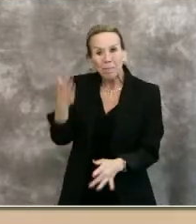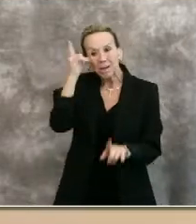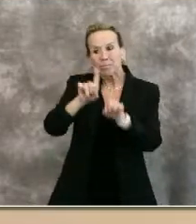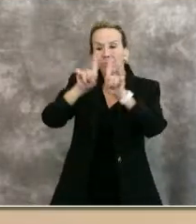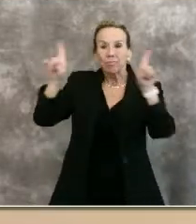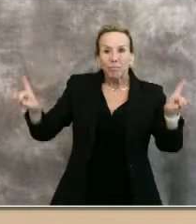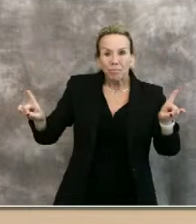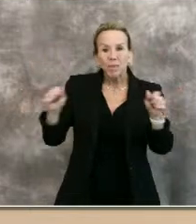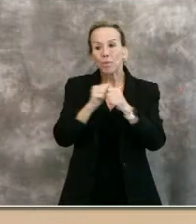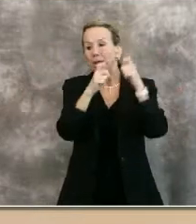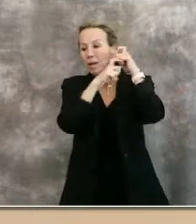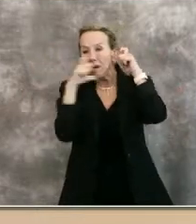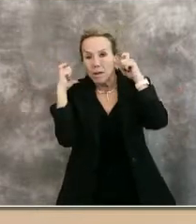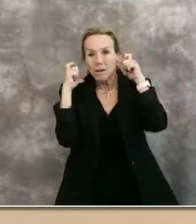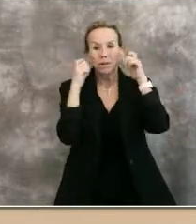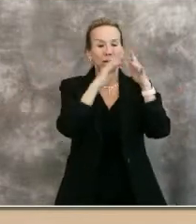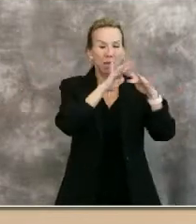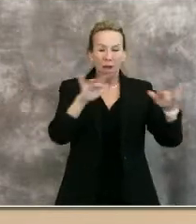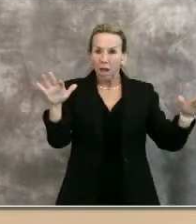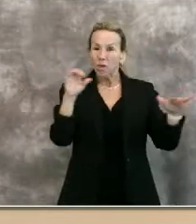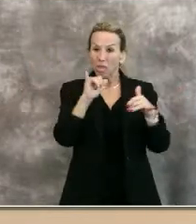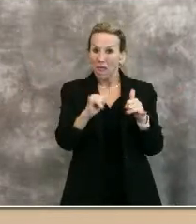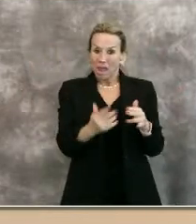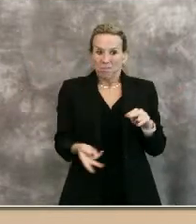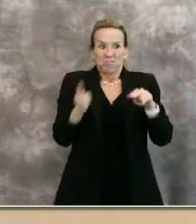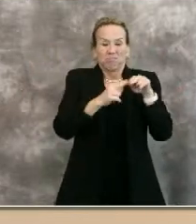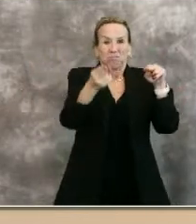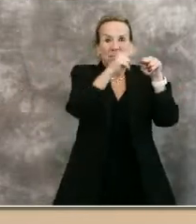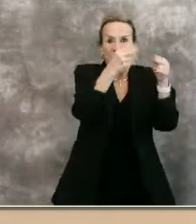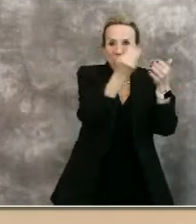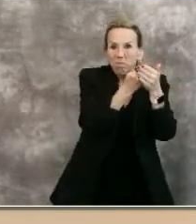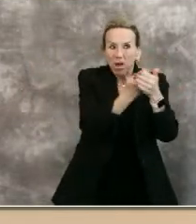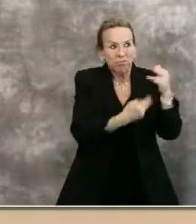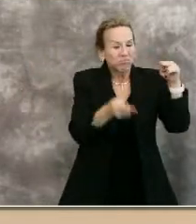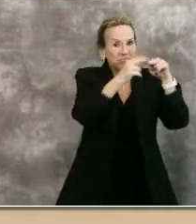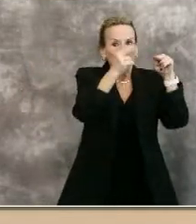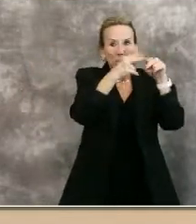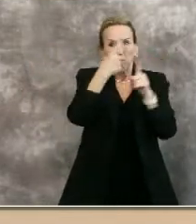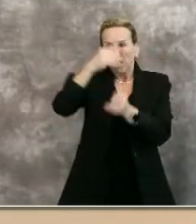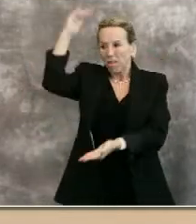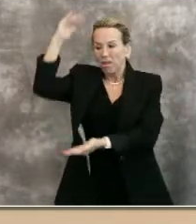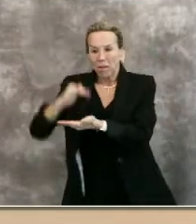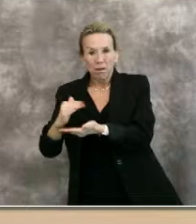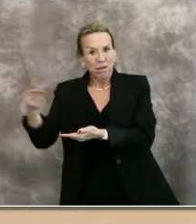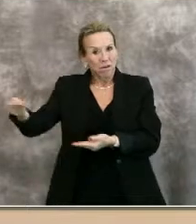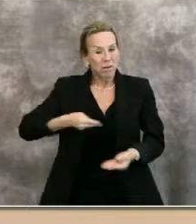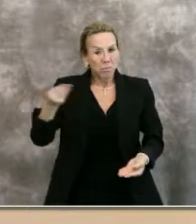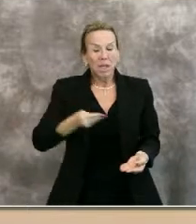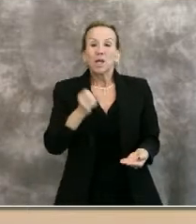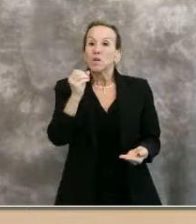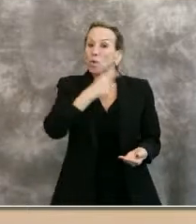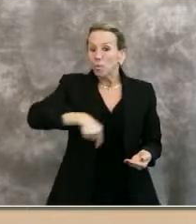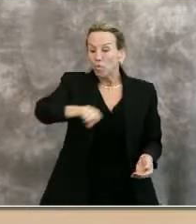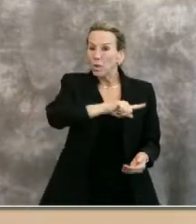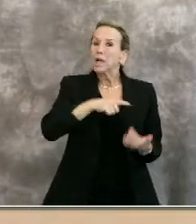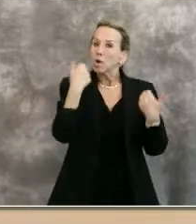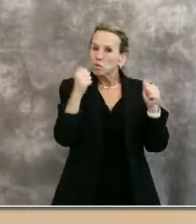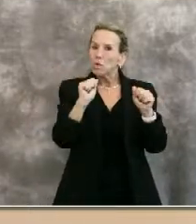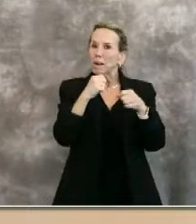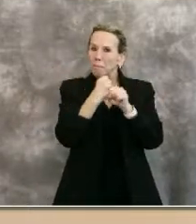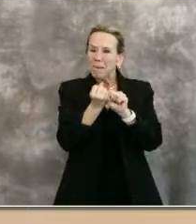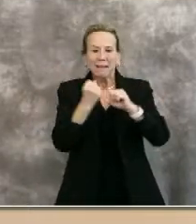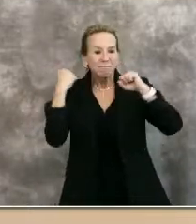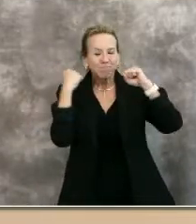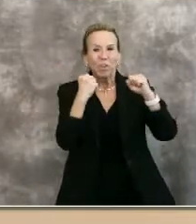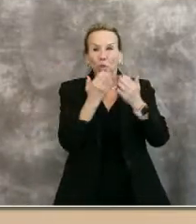around PPE. And so I think making an infusion into an effort to provide regional help and support to really